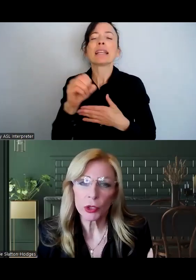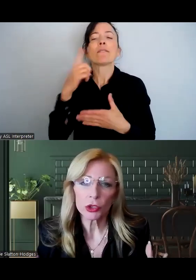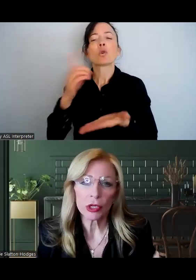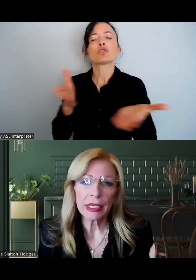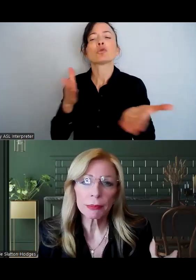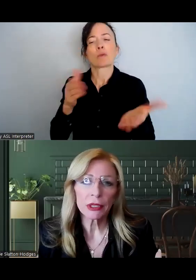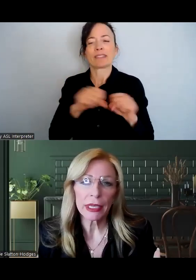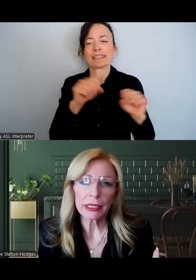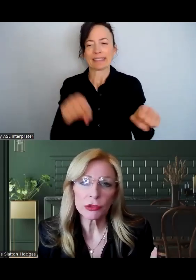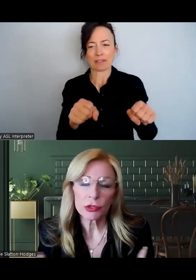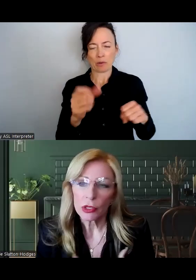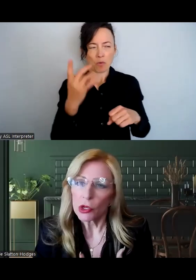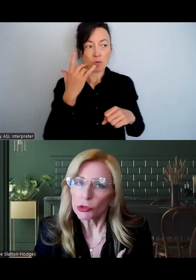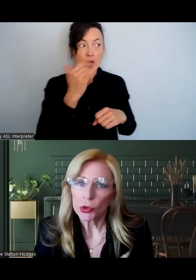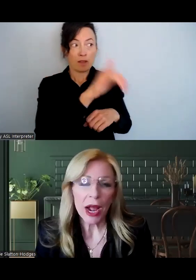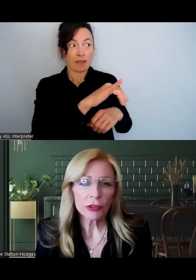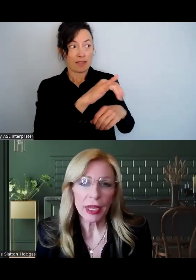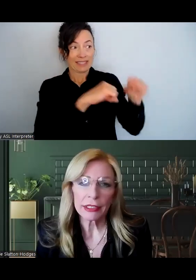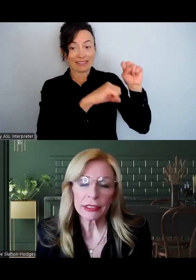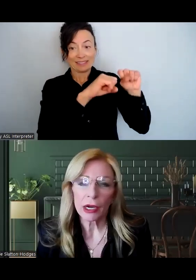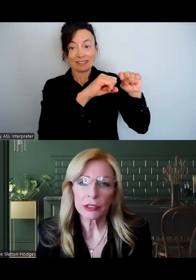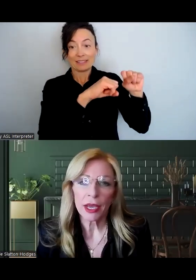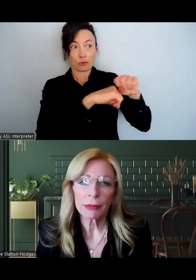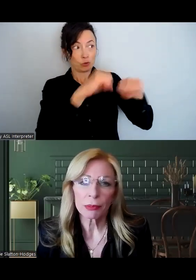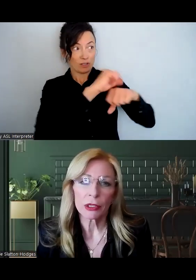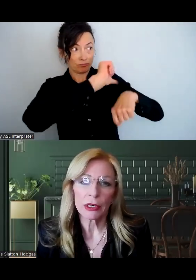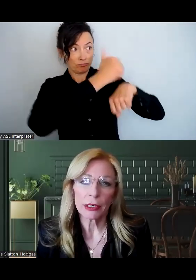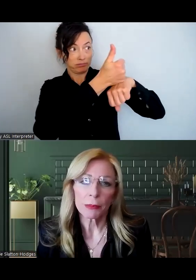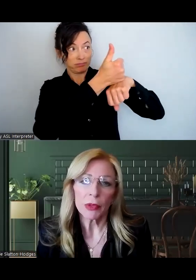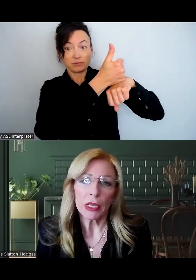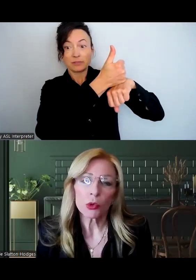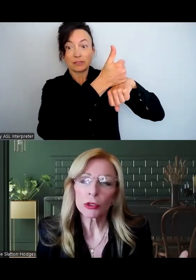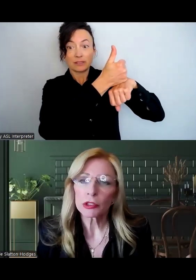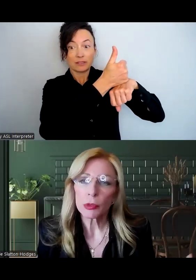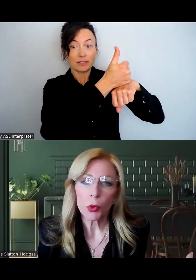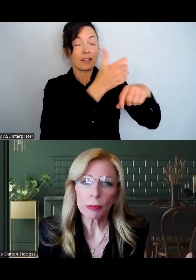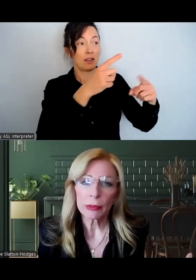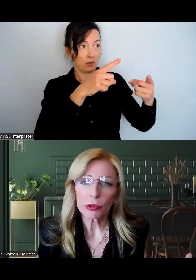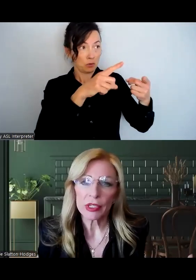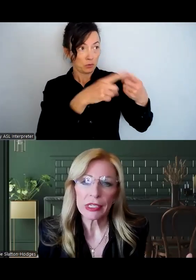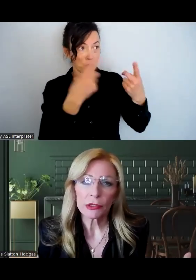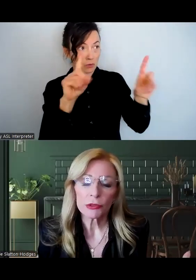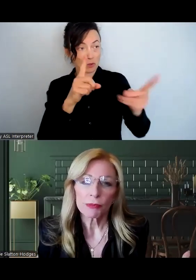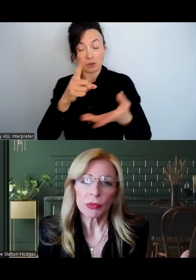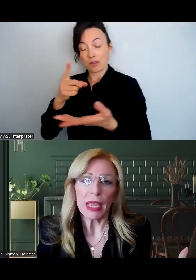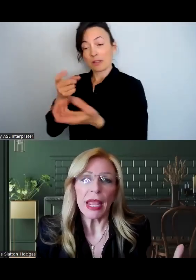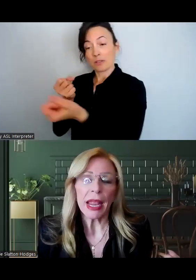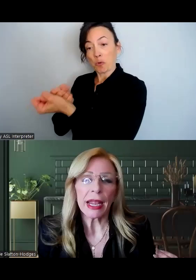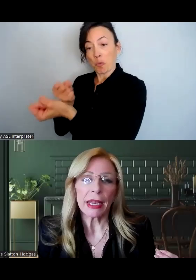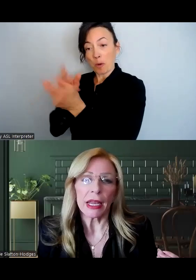that infrastructure in place throughout that entire time period in order to support people's